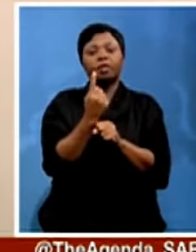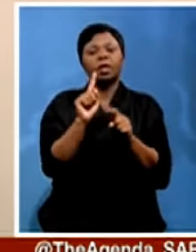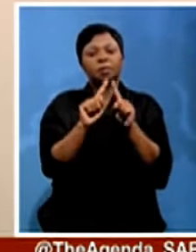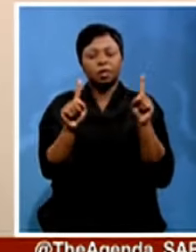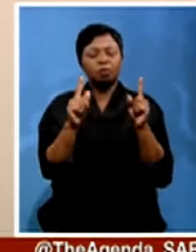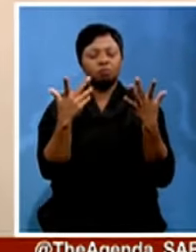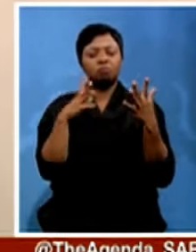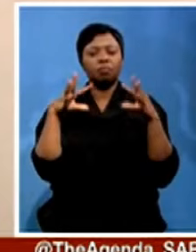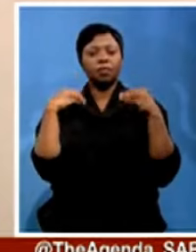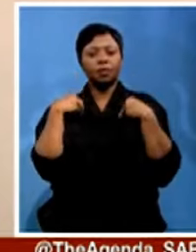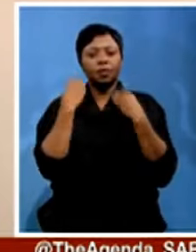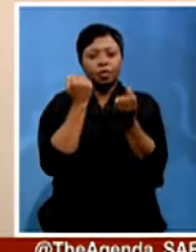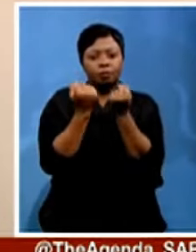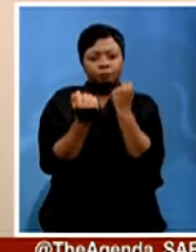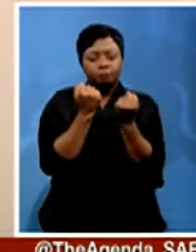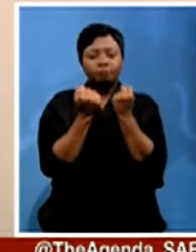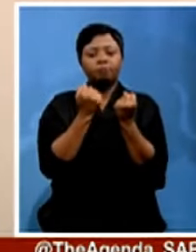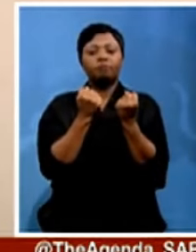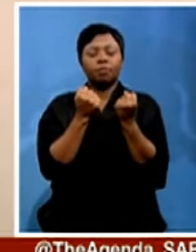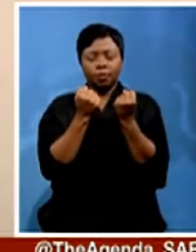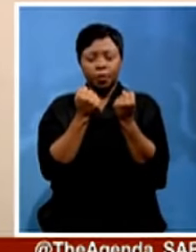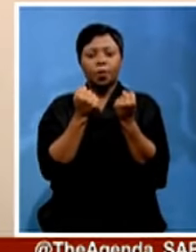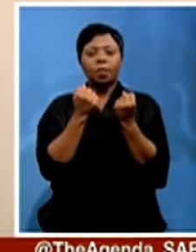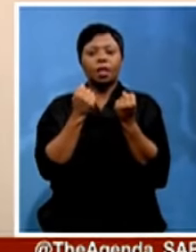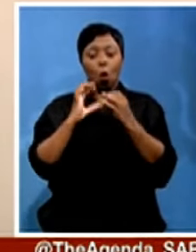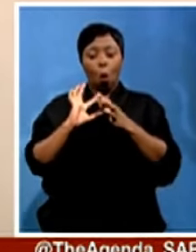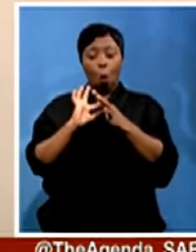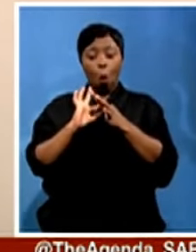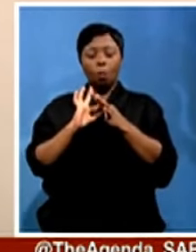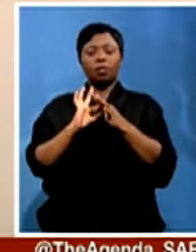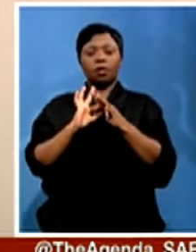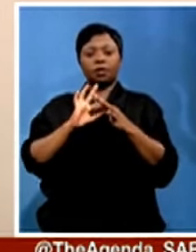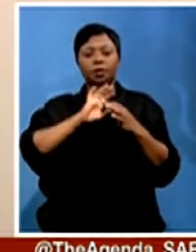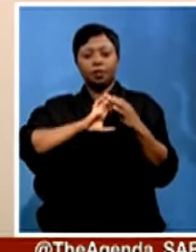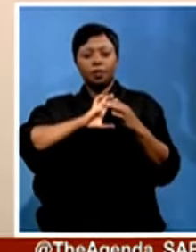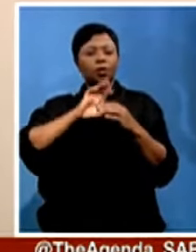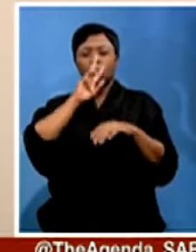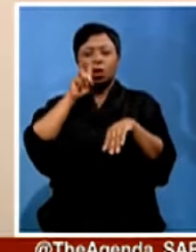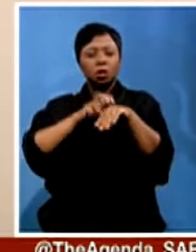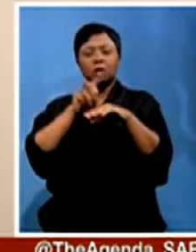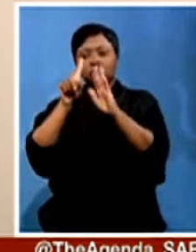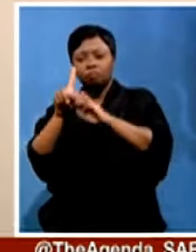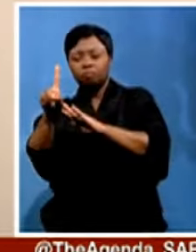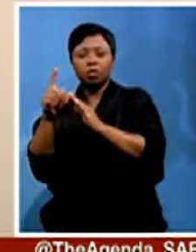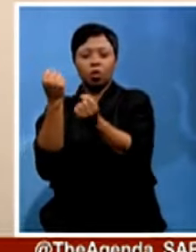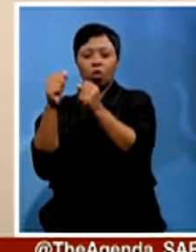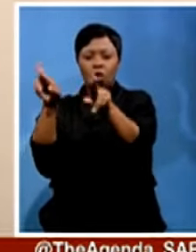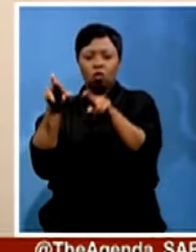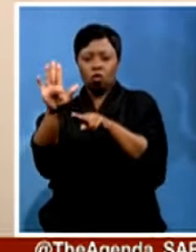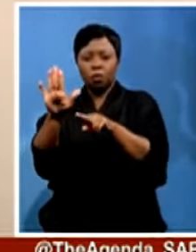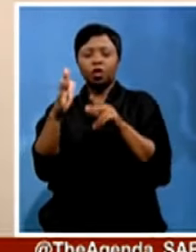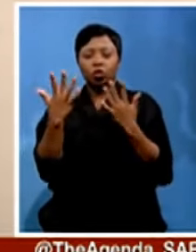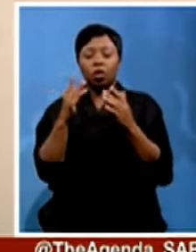case from the comfort of their home without needing to go into the courtroom. Both these systems were used prior to